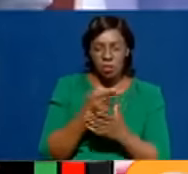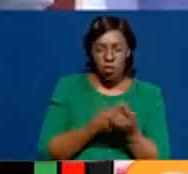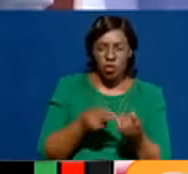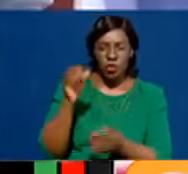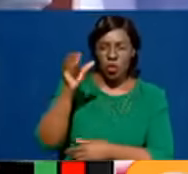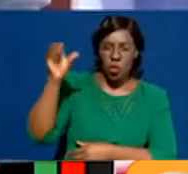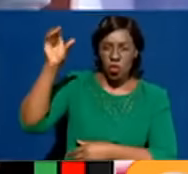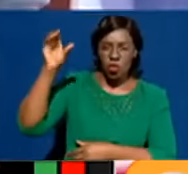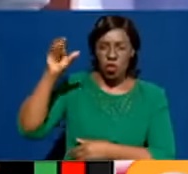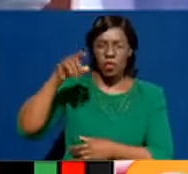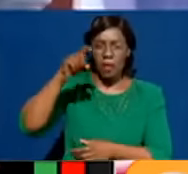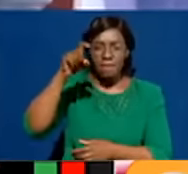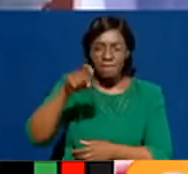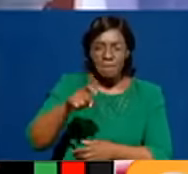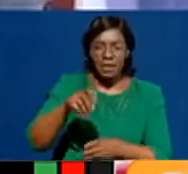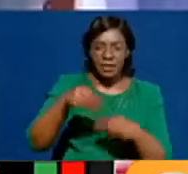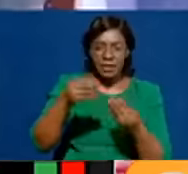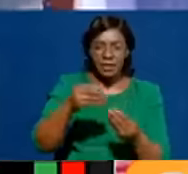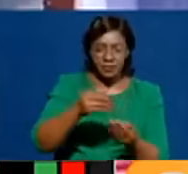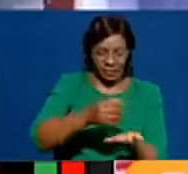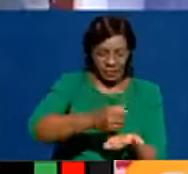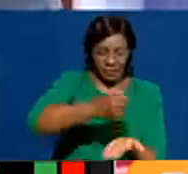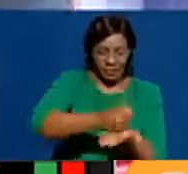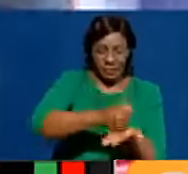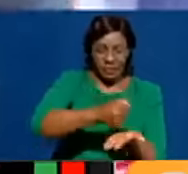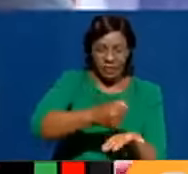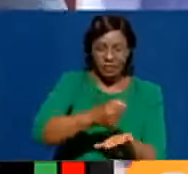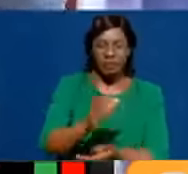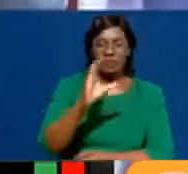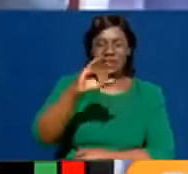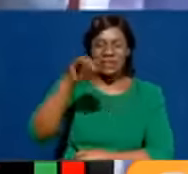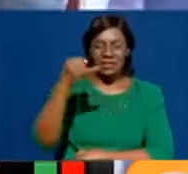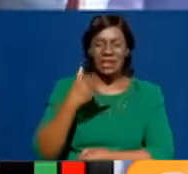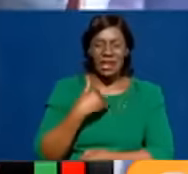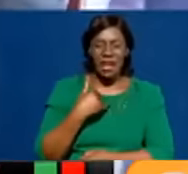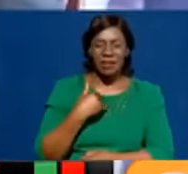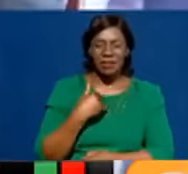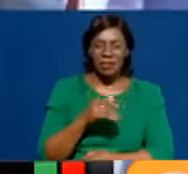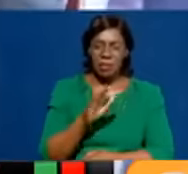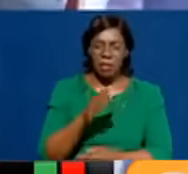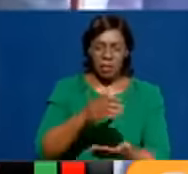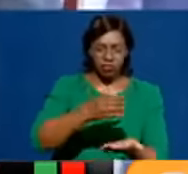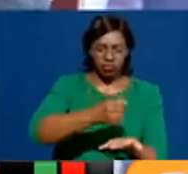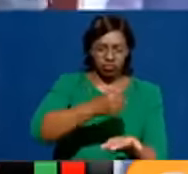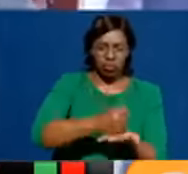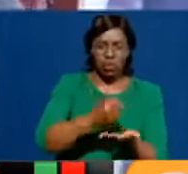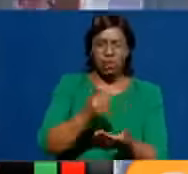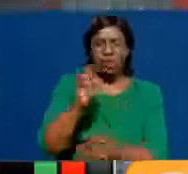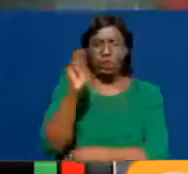sealed with the seal of the Chief Justice of the Republic of Kenya.